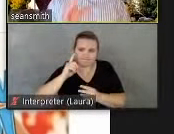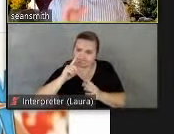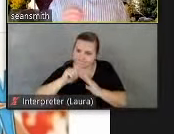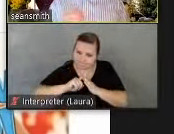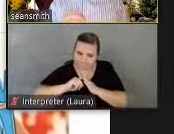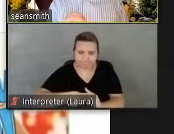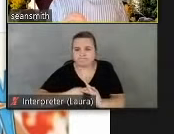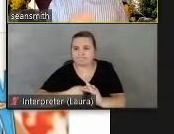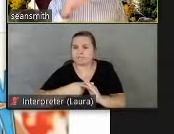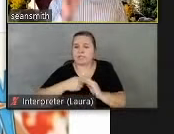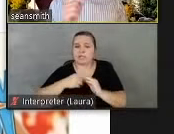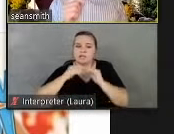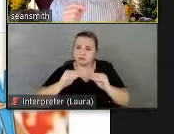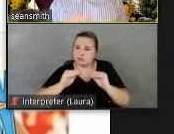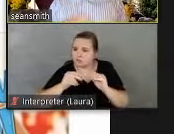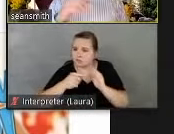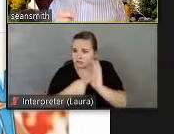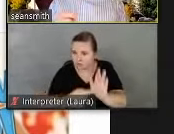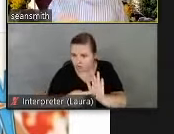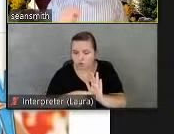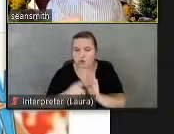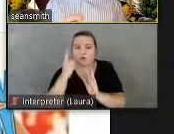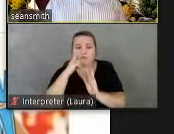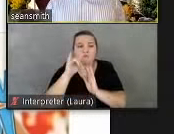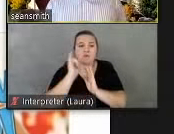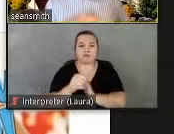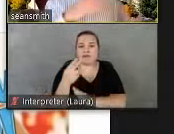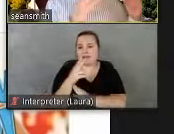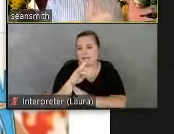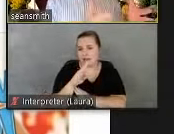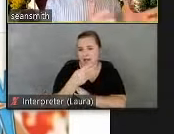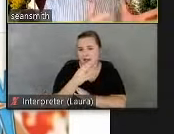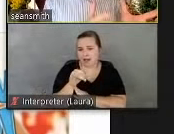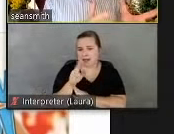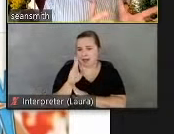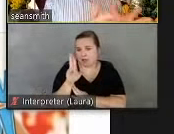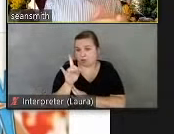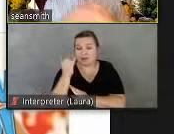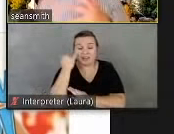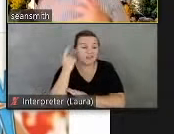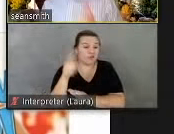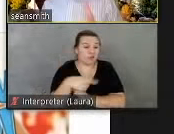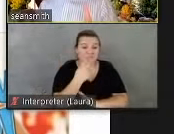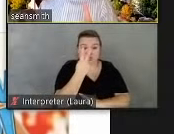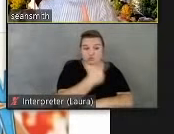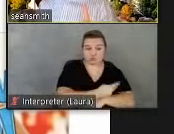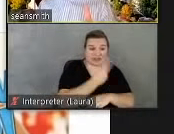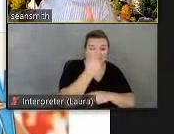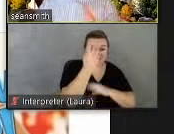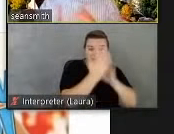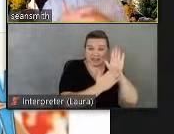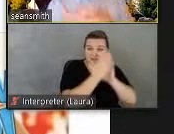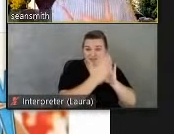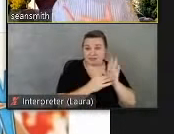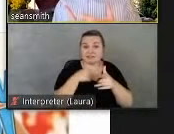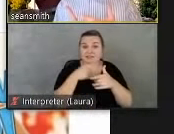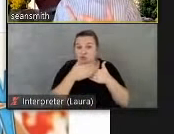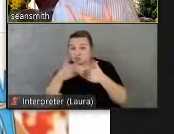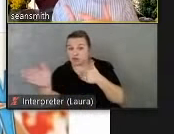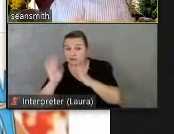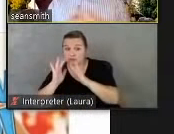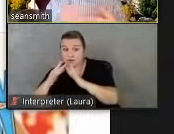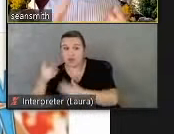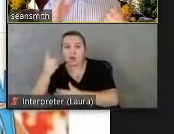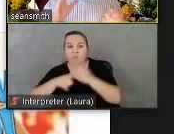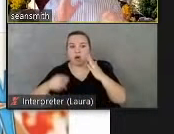easily, very early, but in preparation for that hybrid to maximize if we're only 2 days face-to-face and the rest online? What are we going to